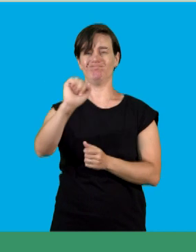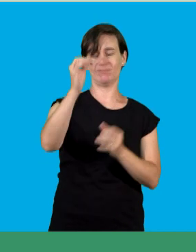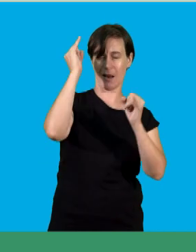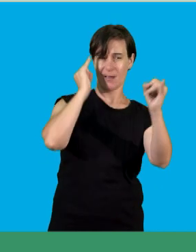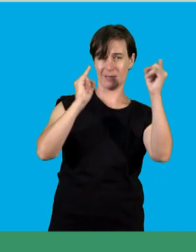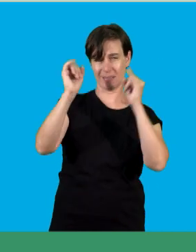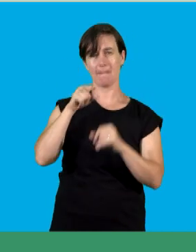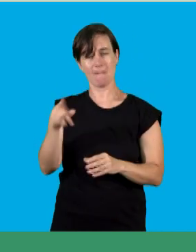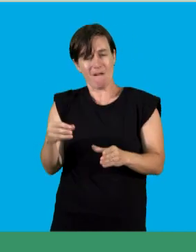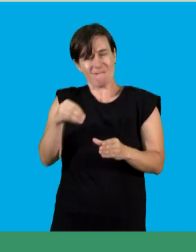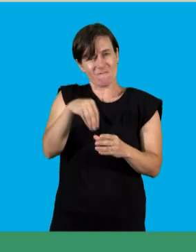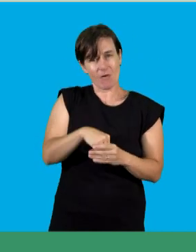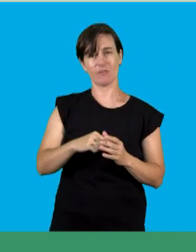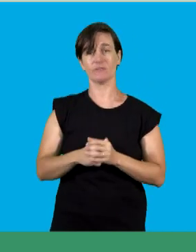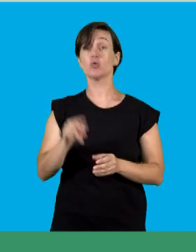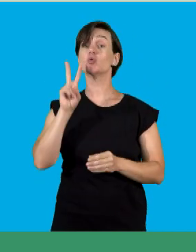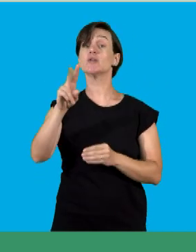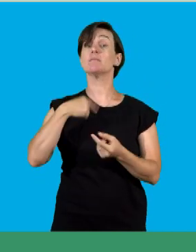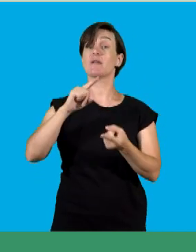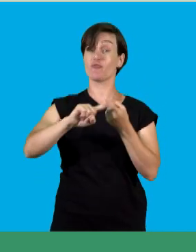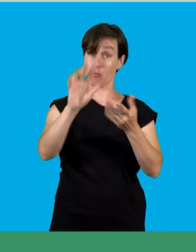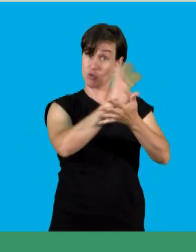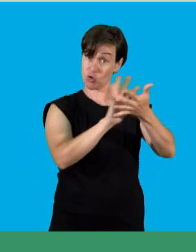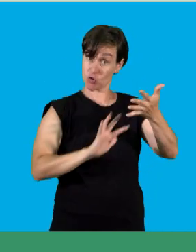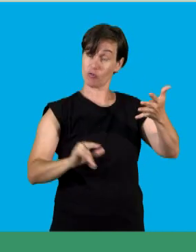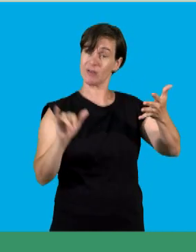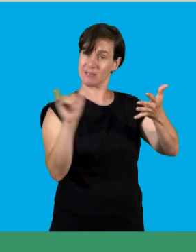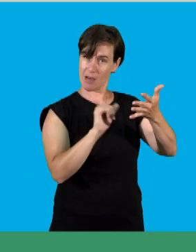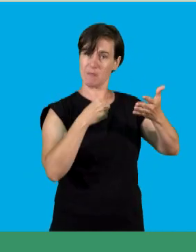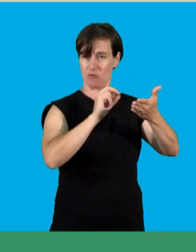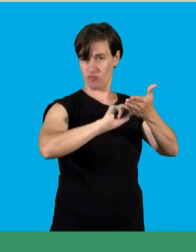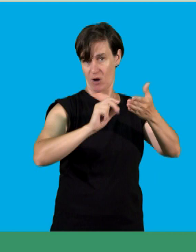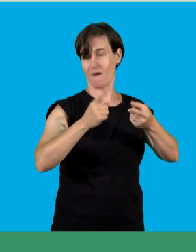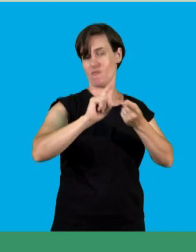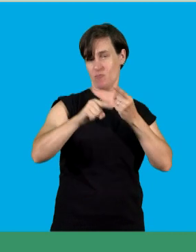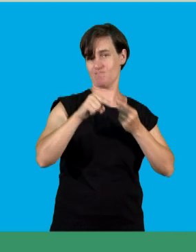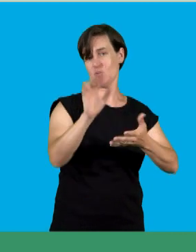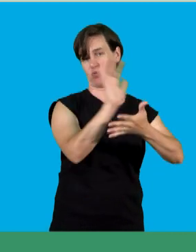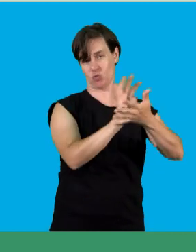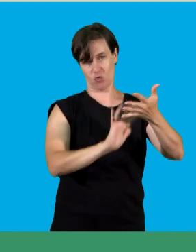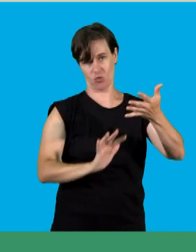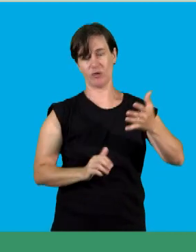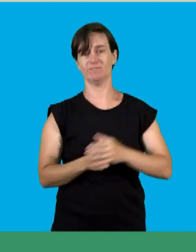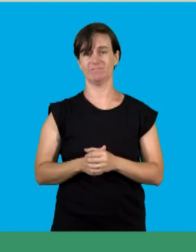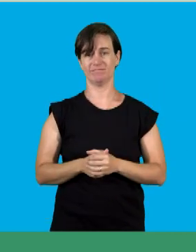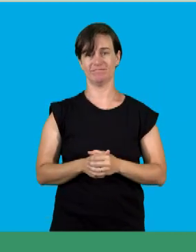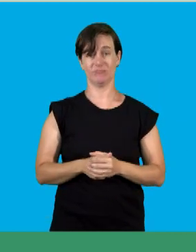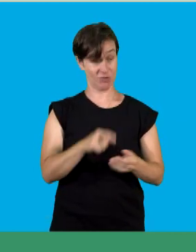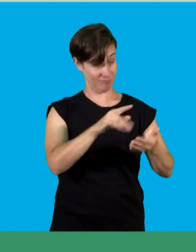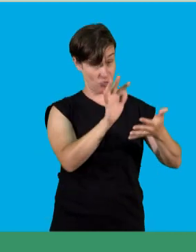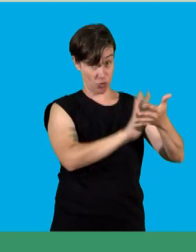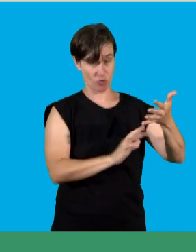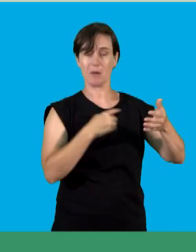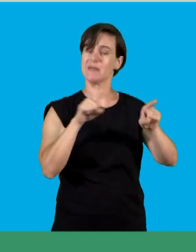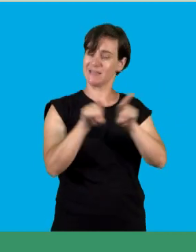also involved their employees in their decision-making process by requesting them to generate the ideas. So here it is.